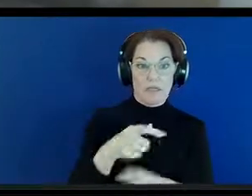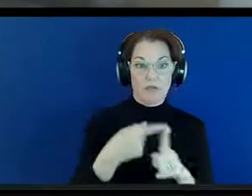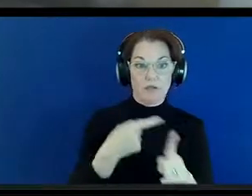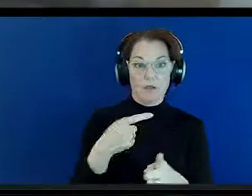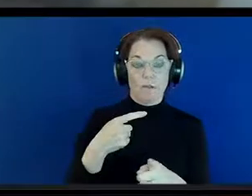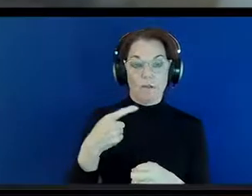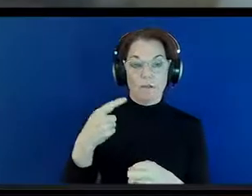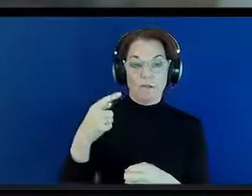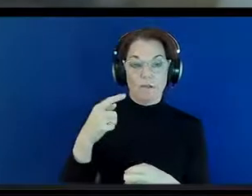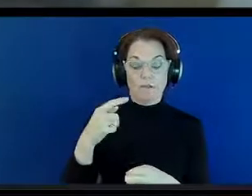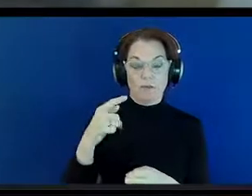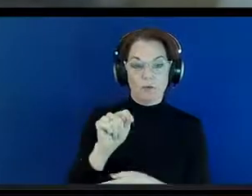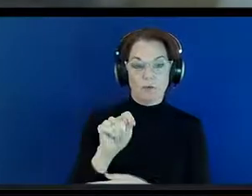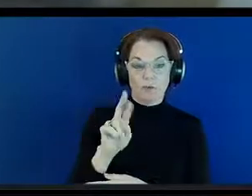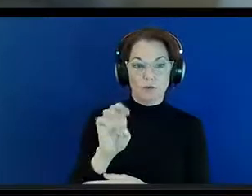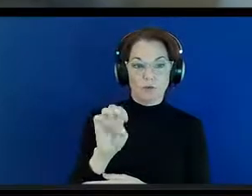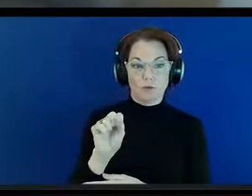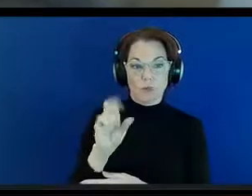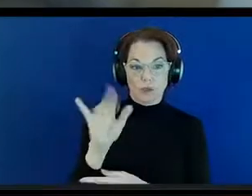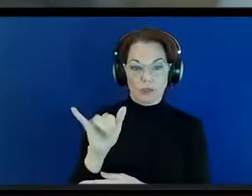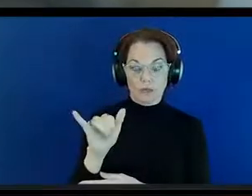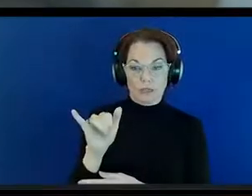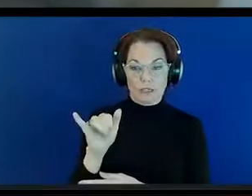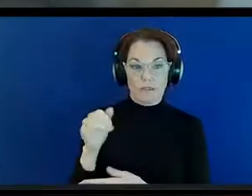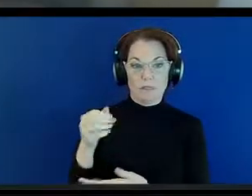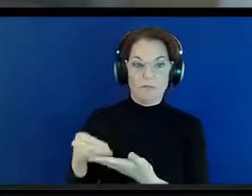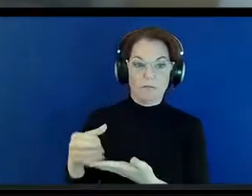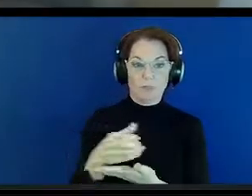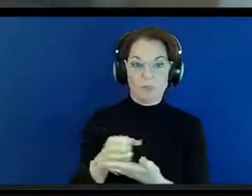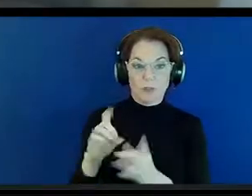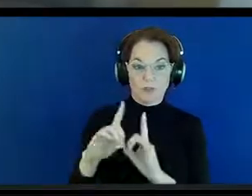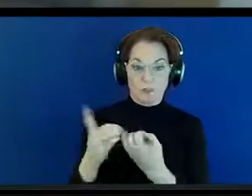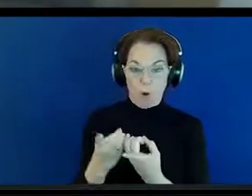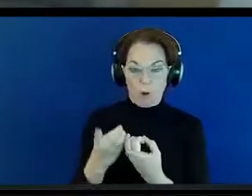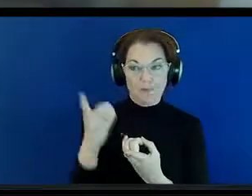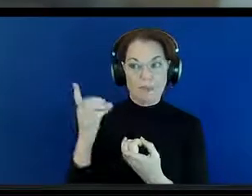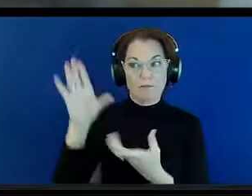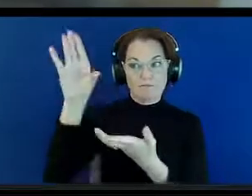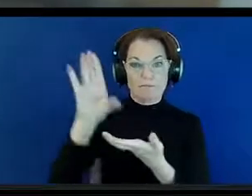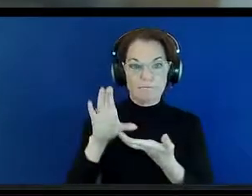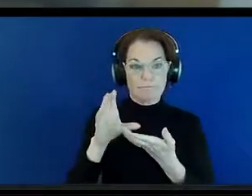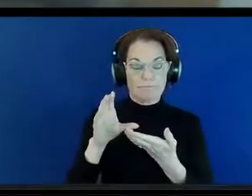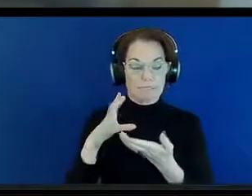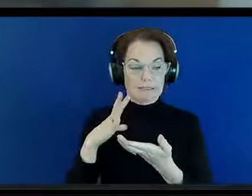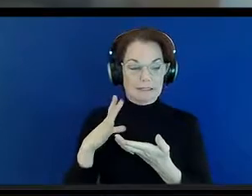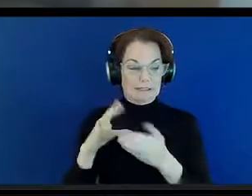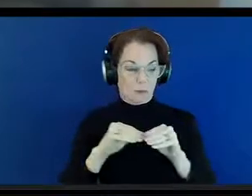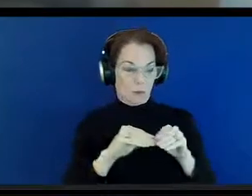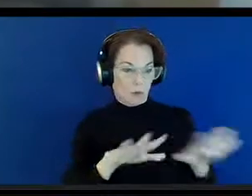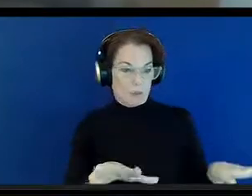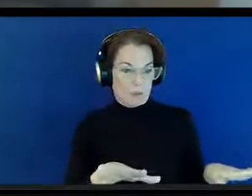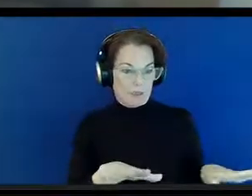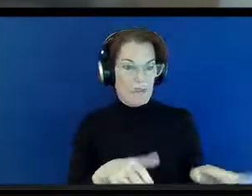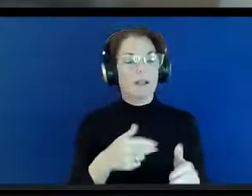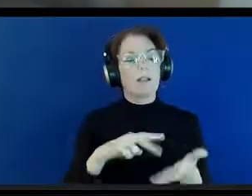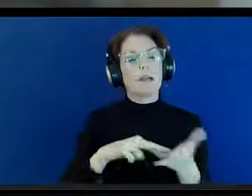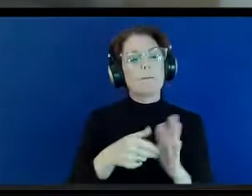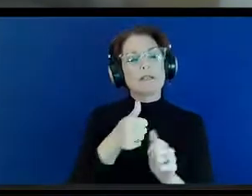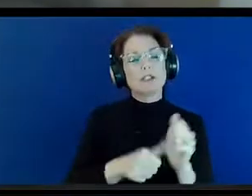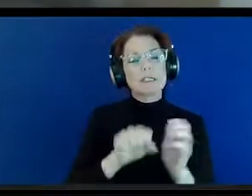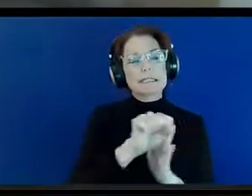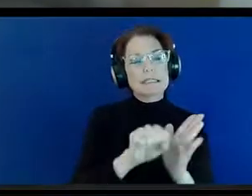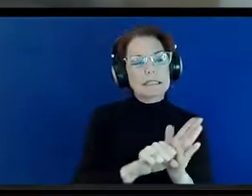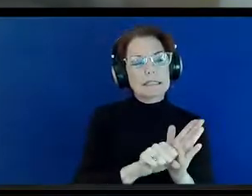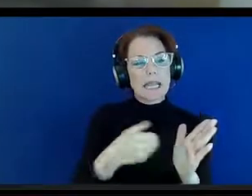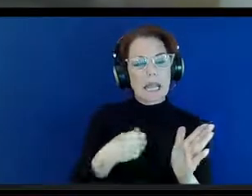Department and ultimately utilized and distributed by the states. So each state is allocated a certain